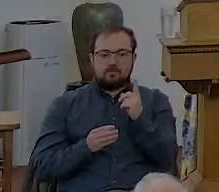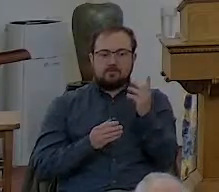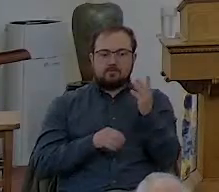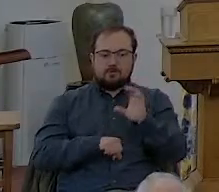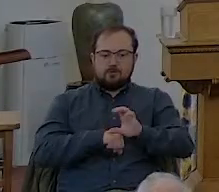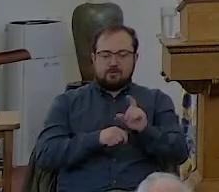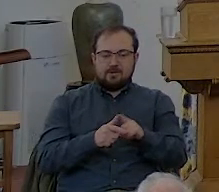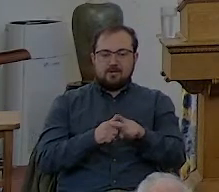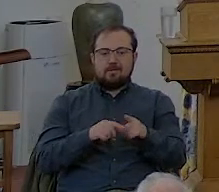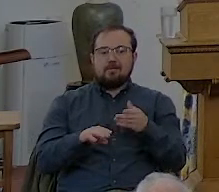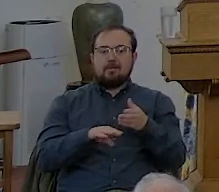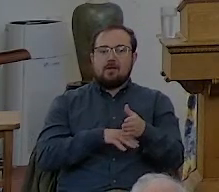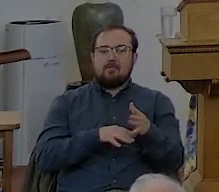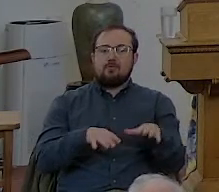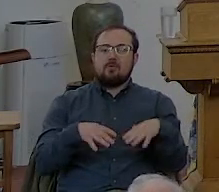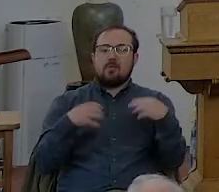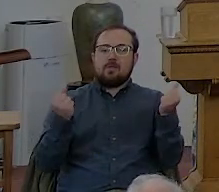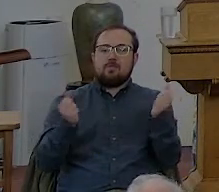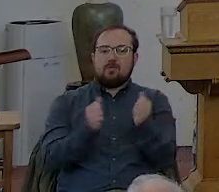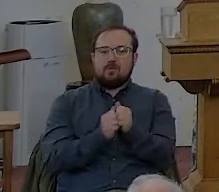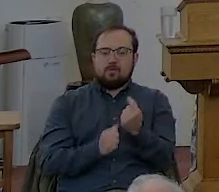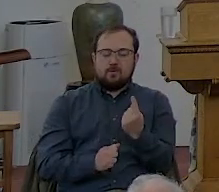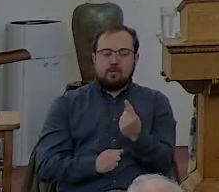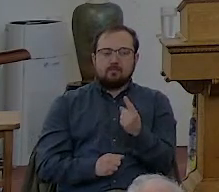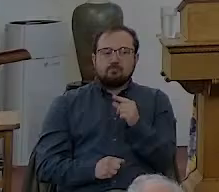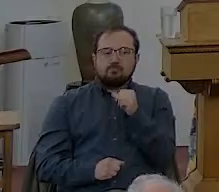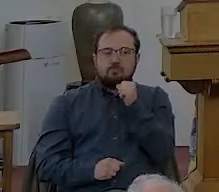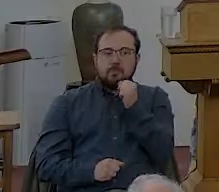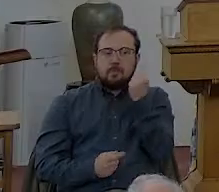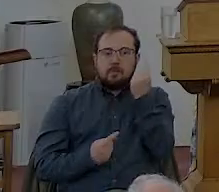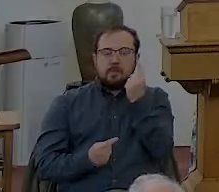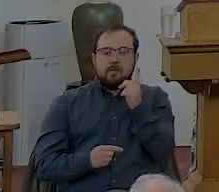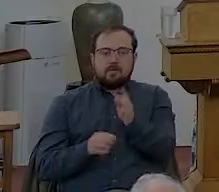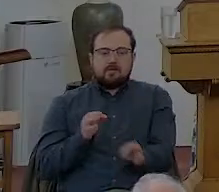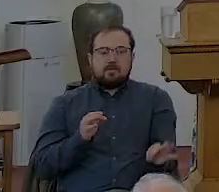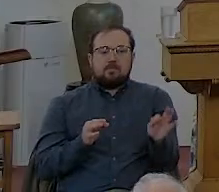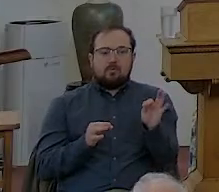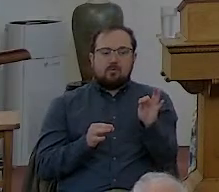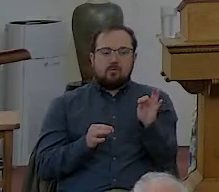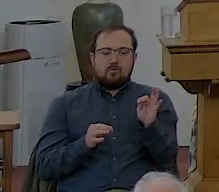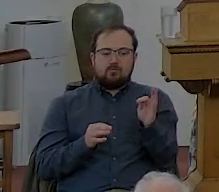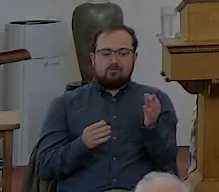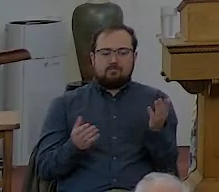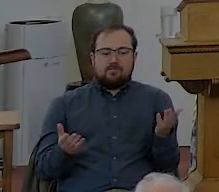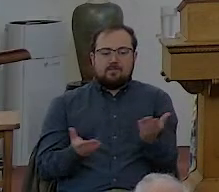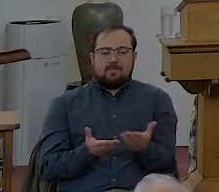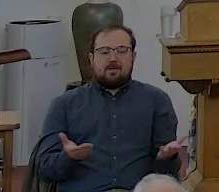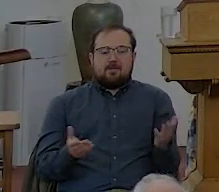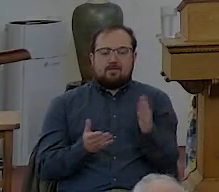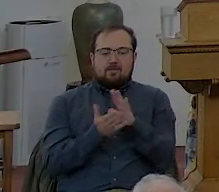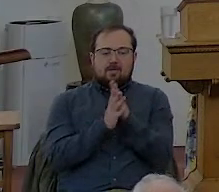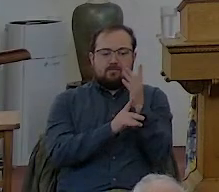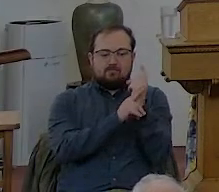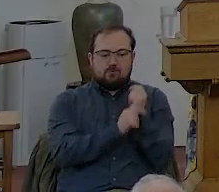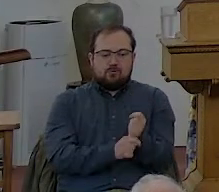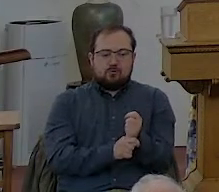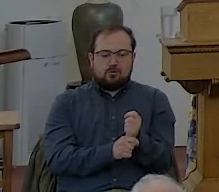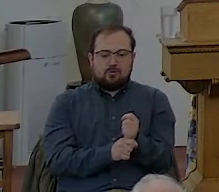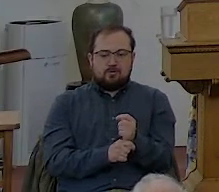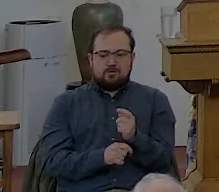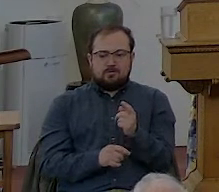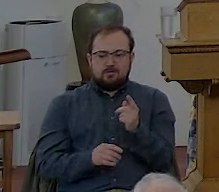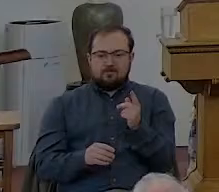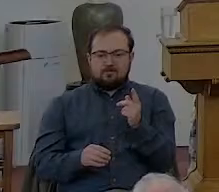them, he likely did not think the simple act would become a tradition, and a religion known for throwing